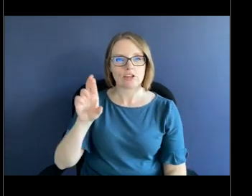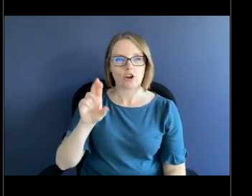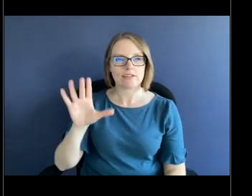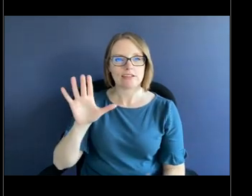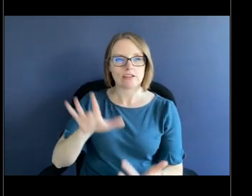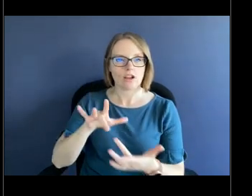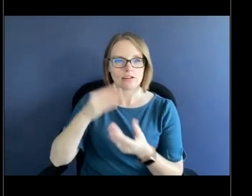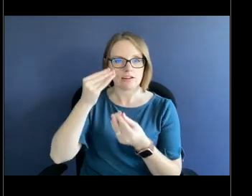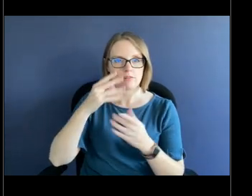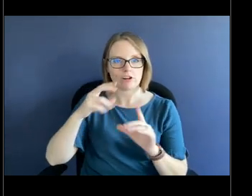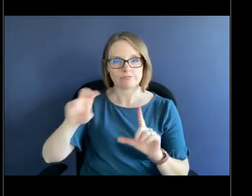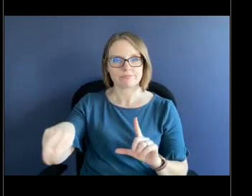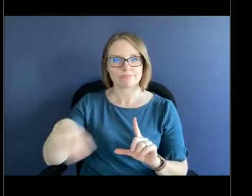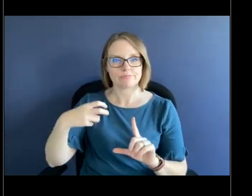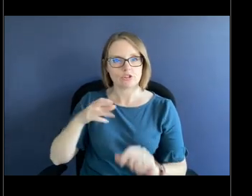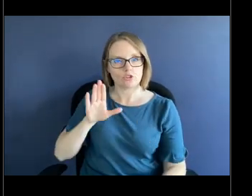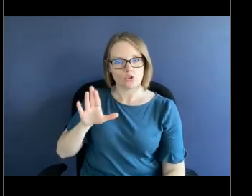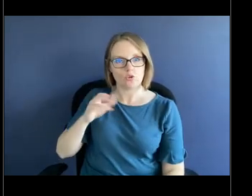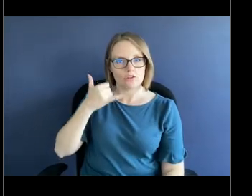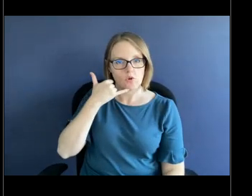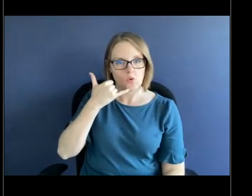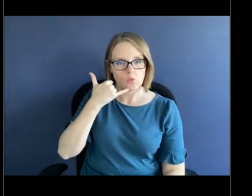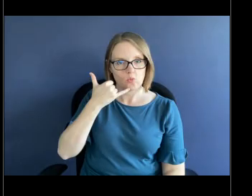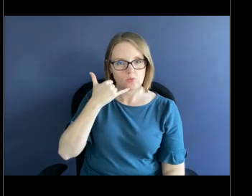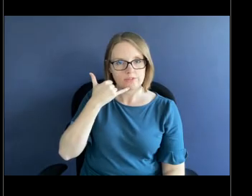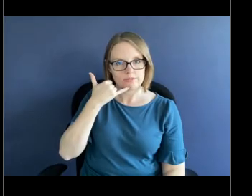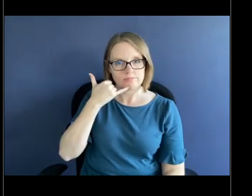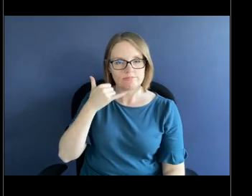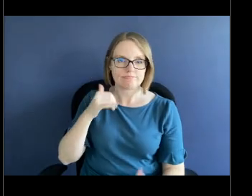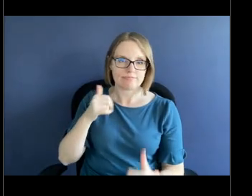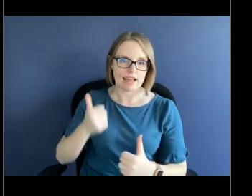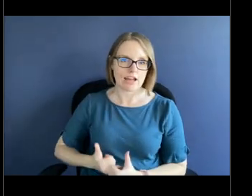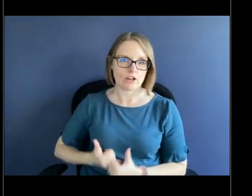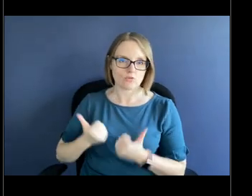info to your cell phone's address book.